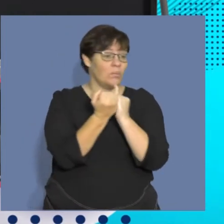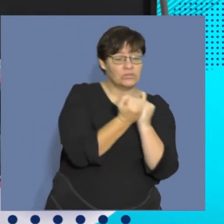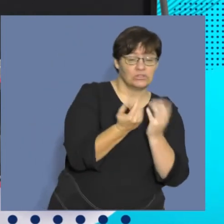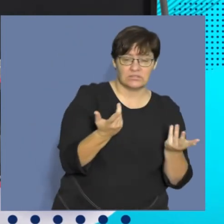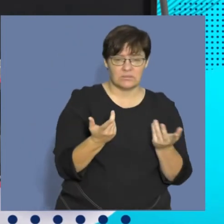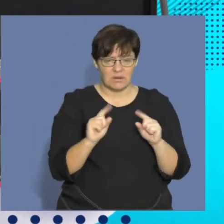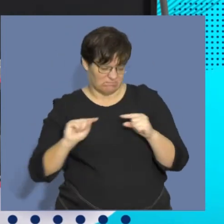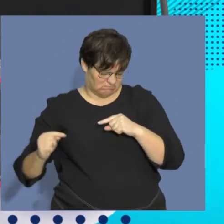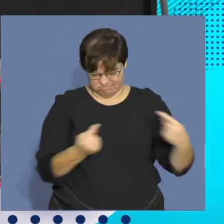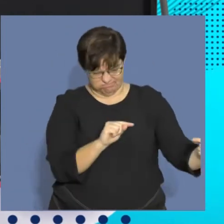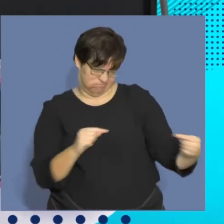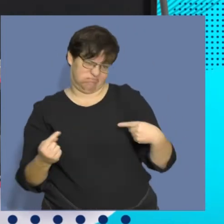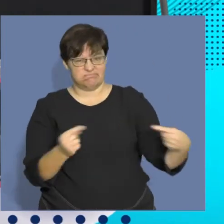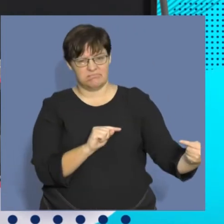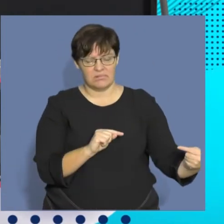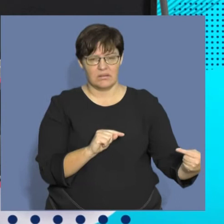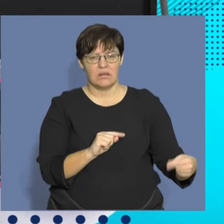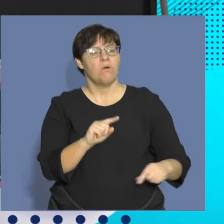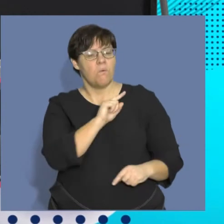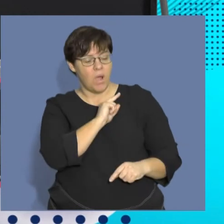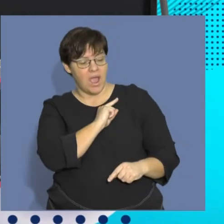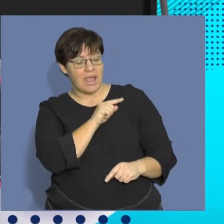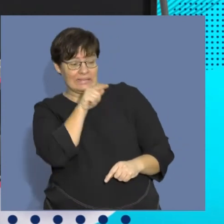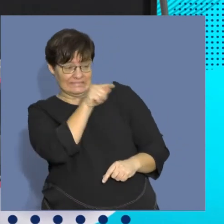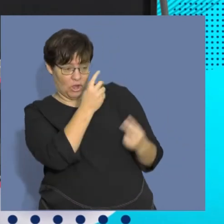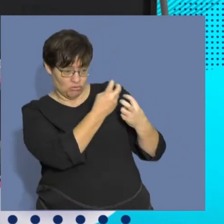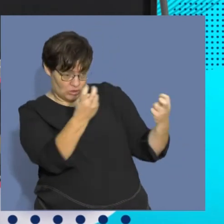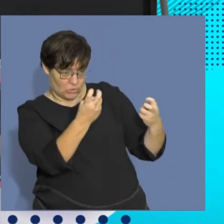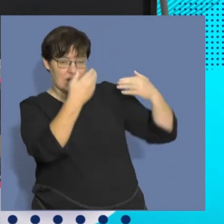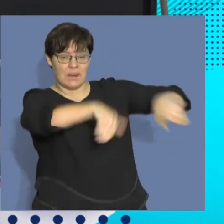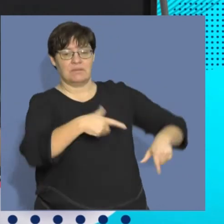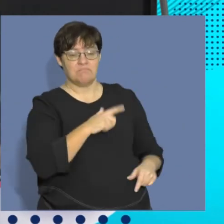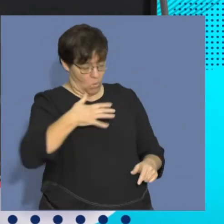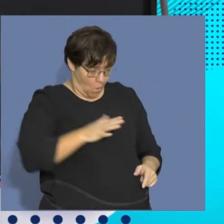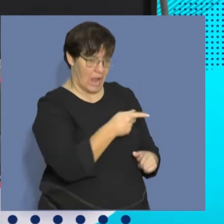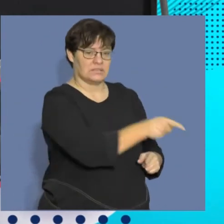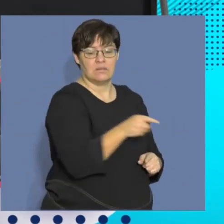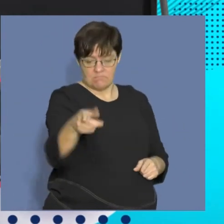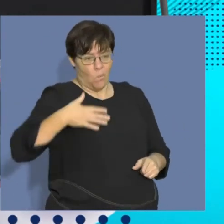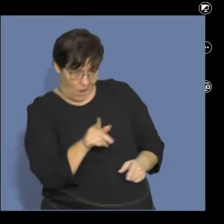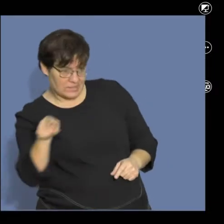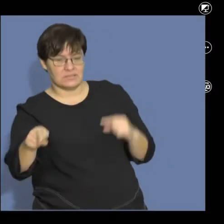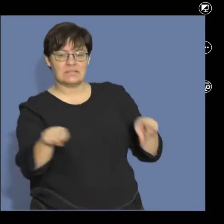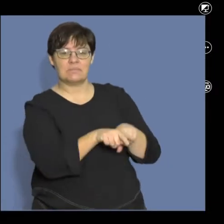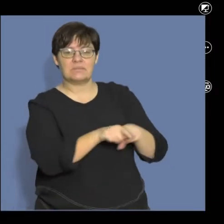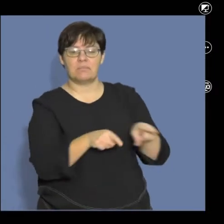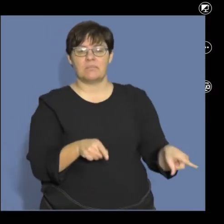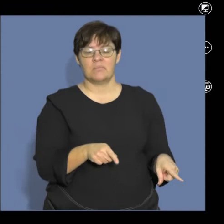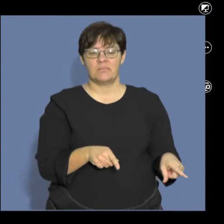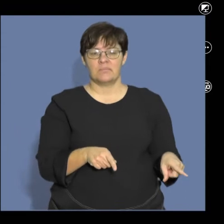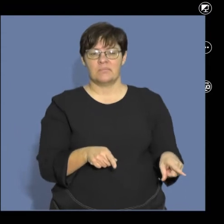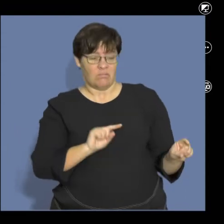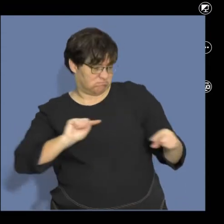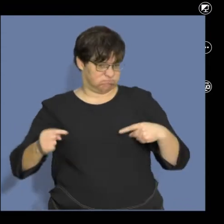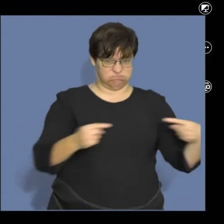means fighting for a limited resource. And if we have got